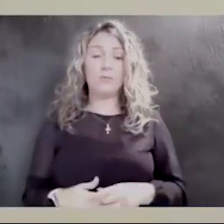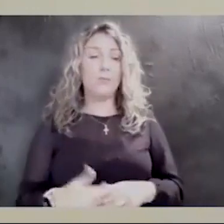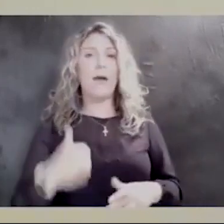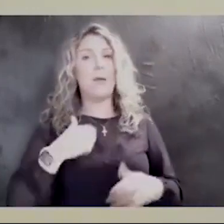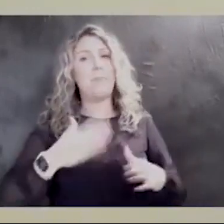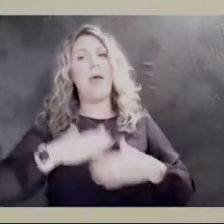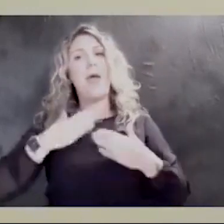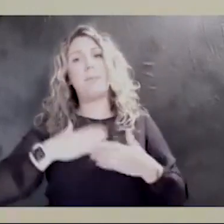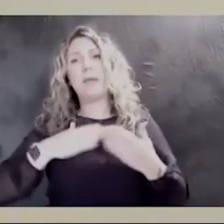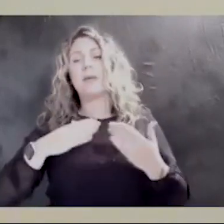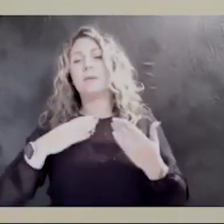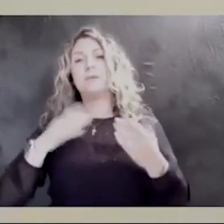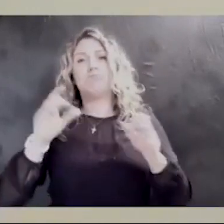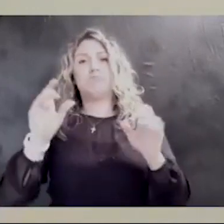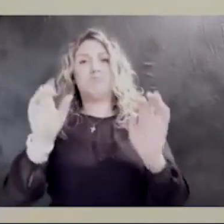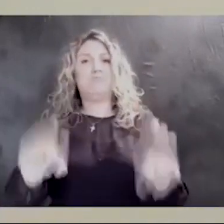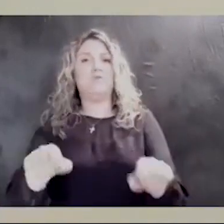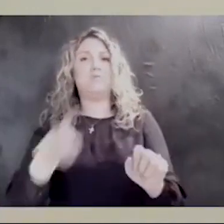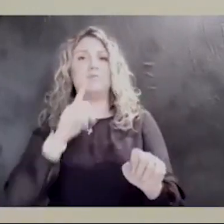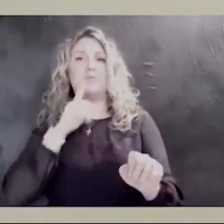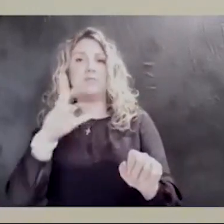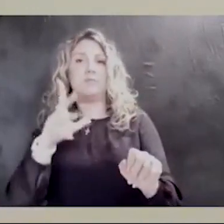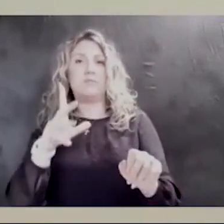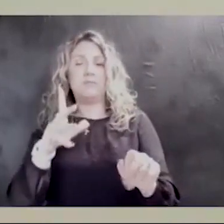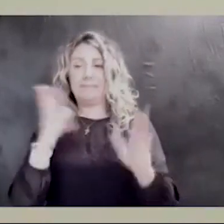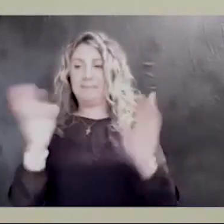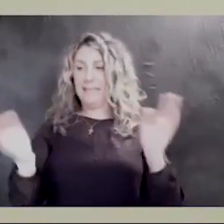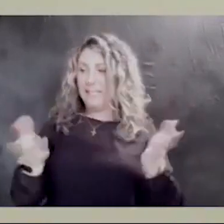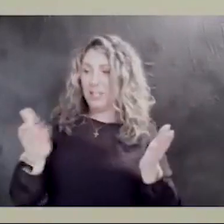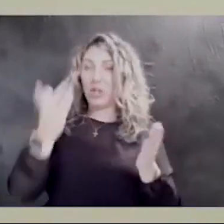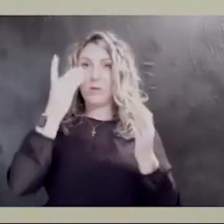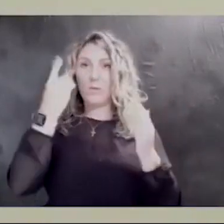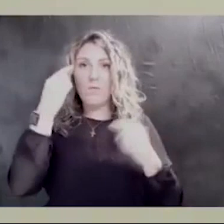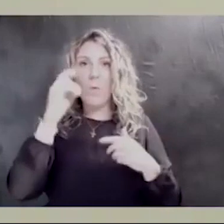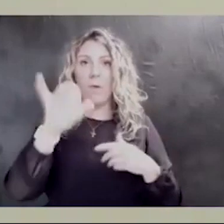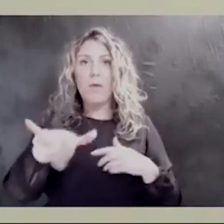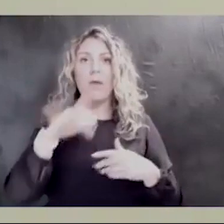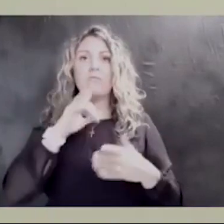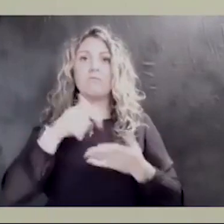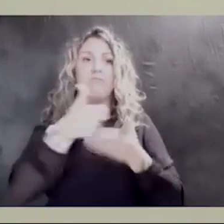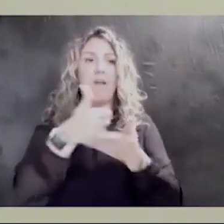was able to be able to be here for that.